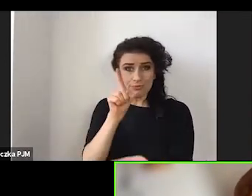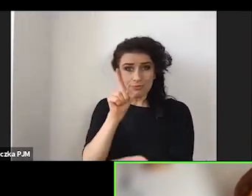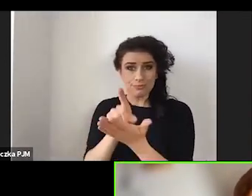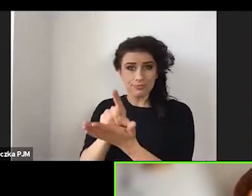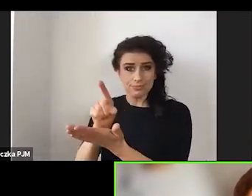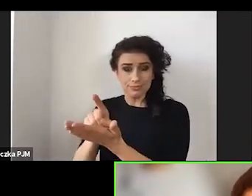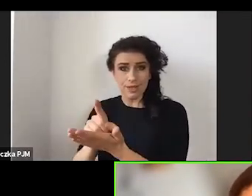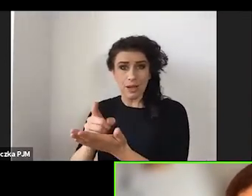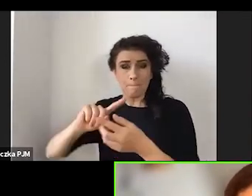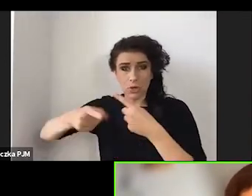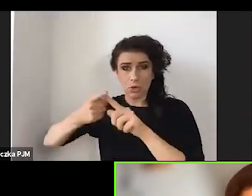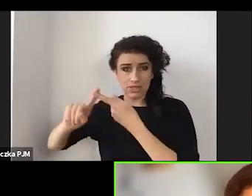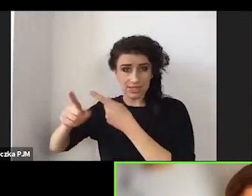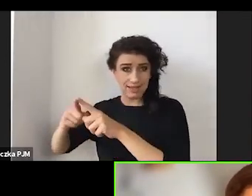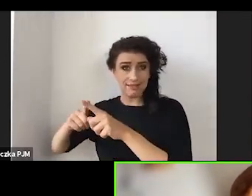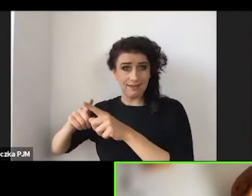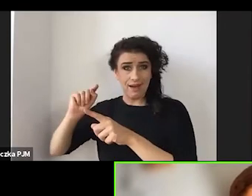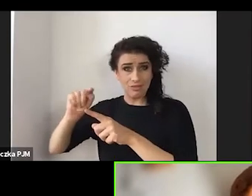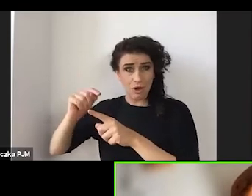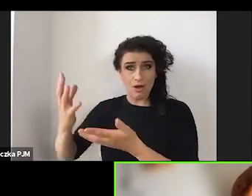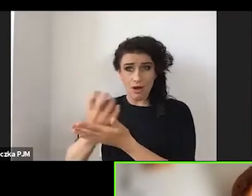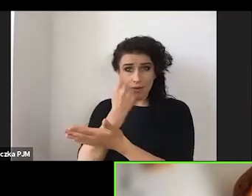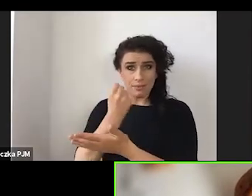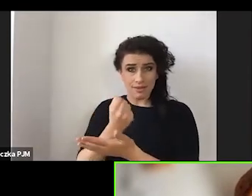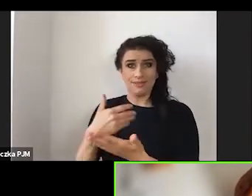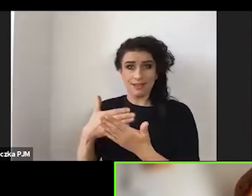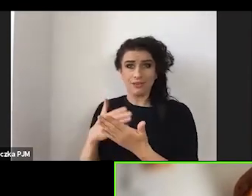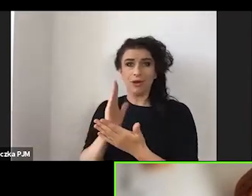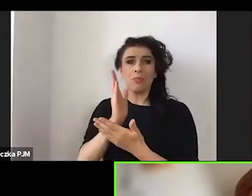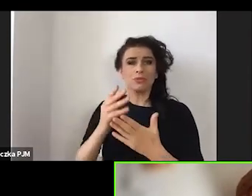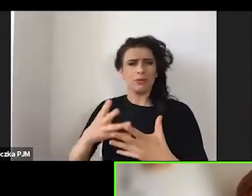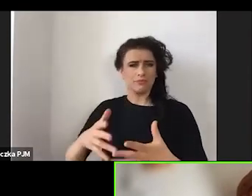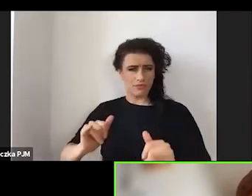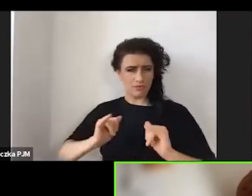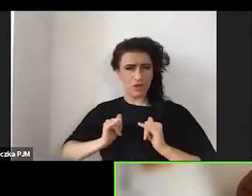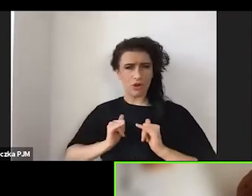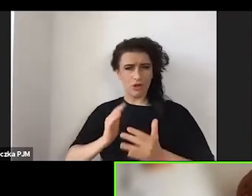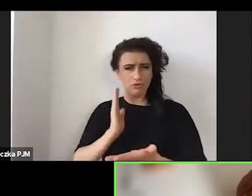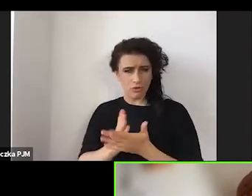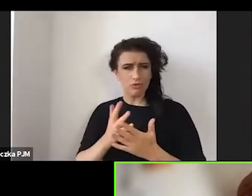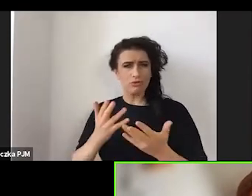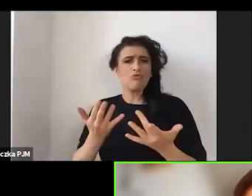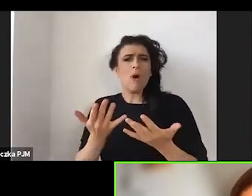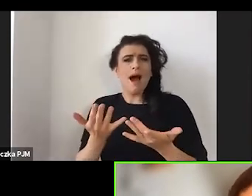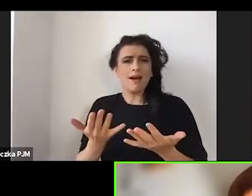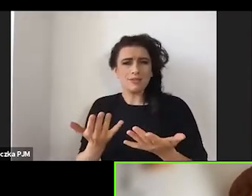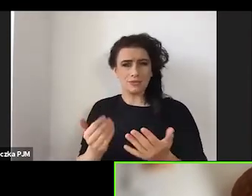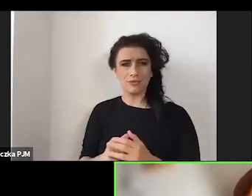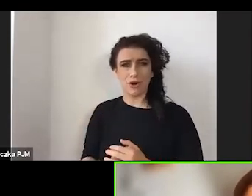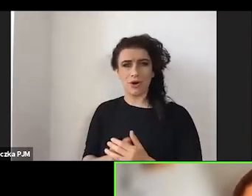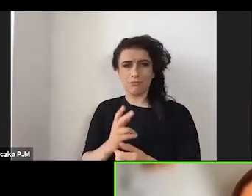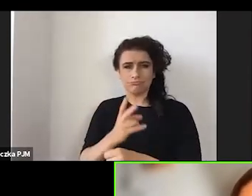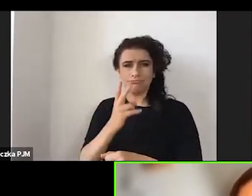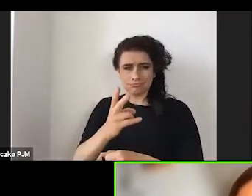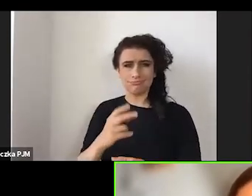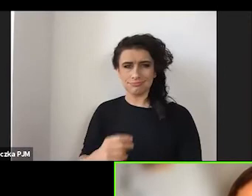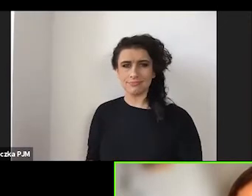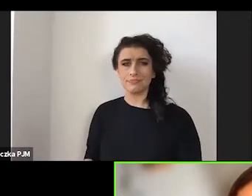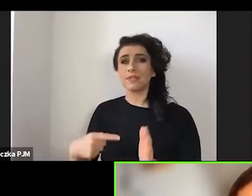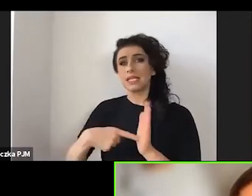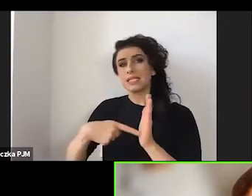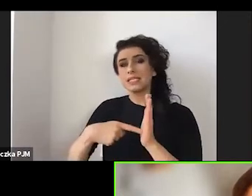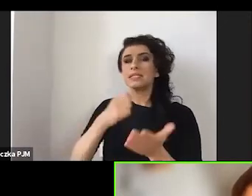that you must do this and not do that. Like it can be a law, it can be statutes, or it can